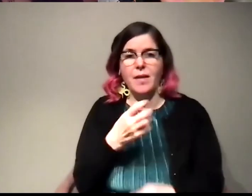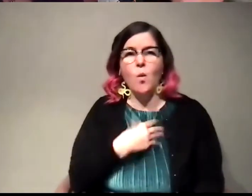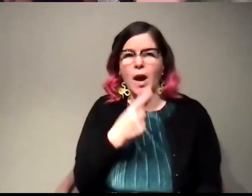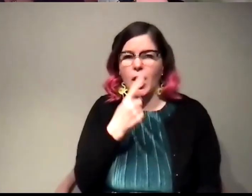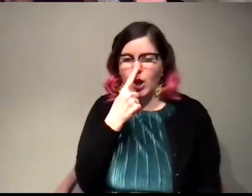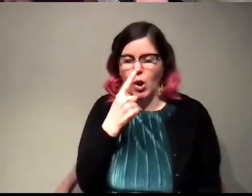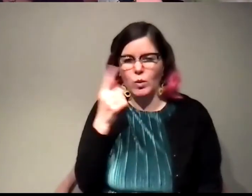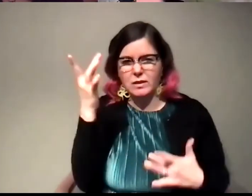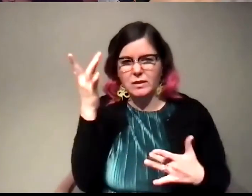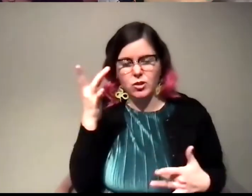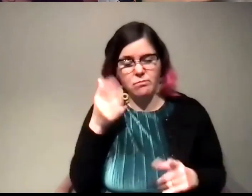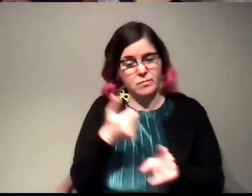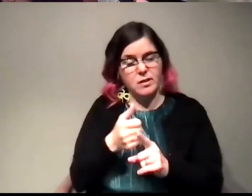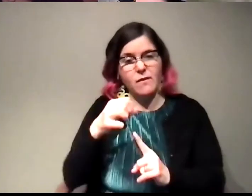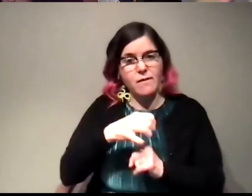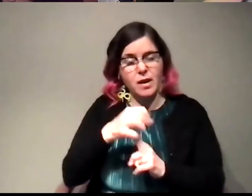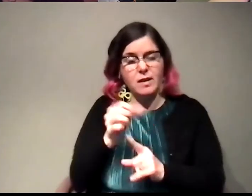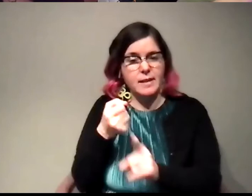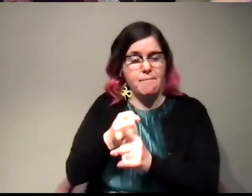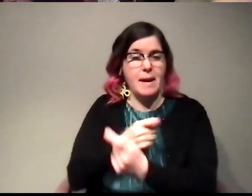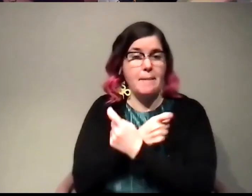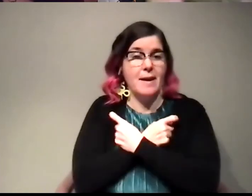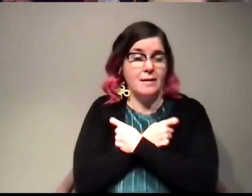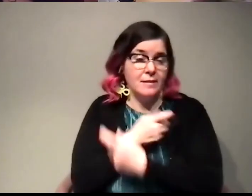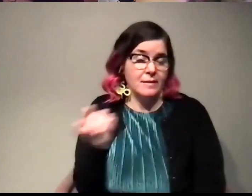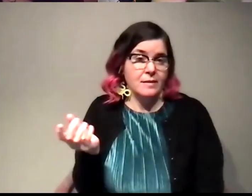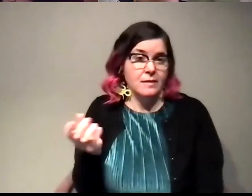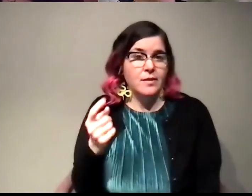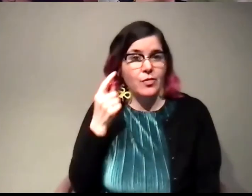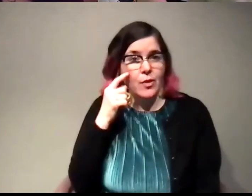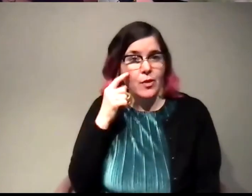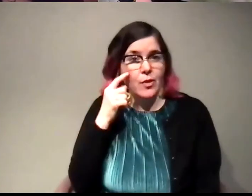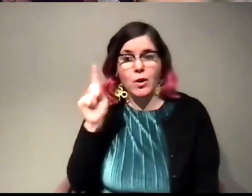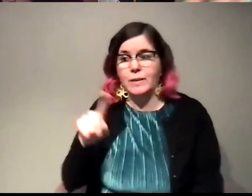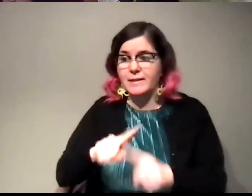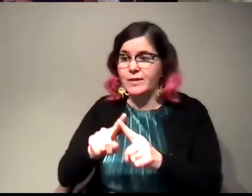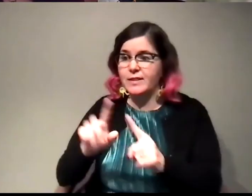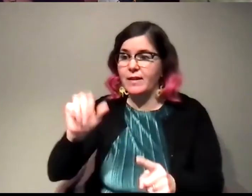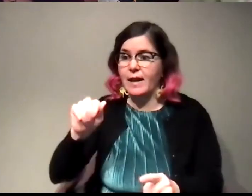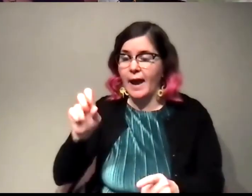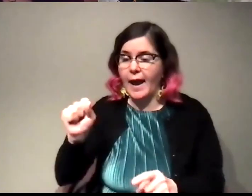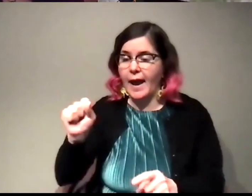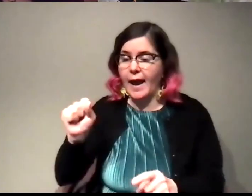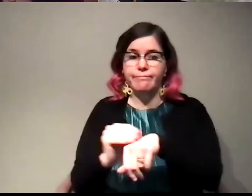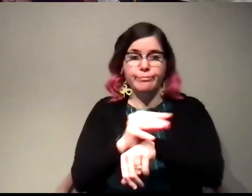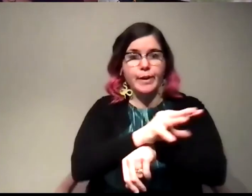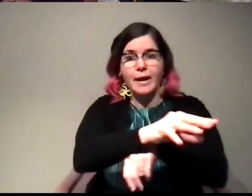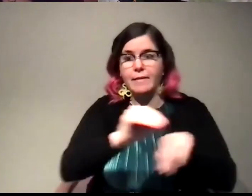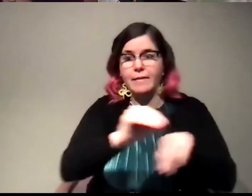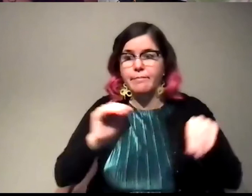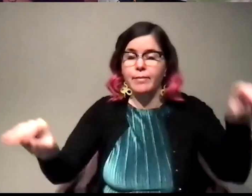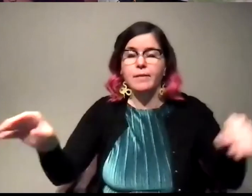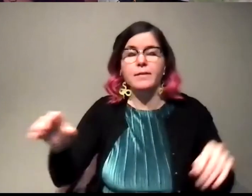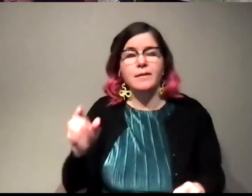a fungus that was affecting them. They thought that people going into different caves was spreading it. And so we have to be aware, not only